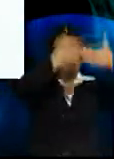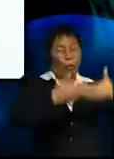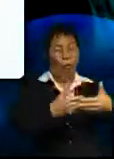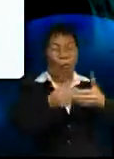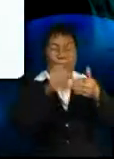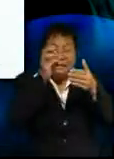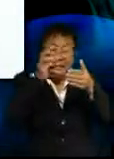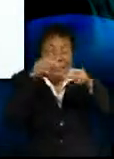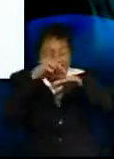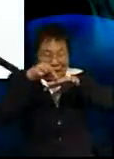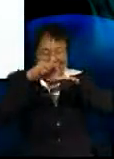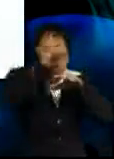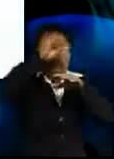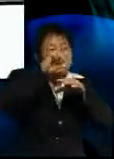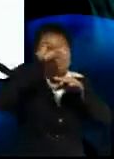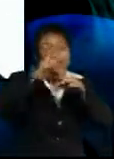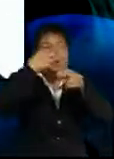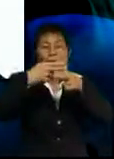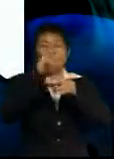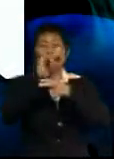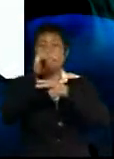tiny finger-like projections called villi.